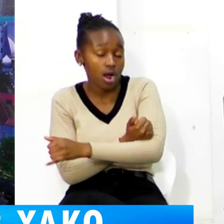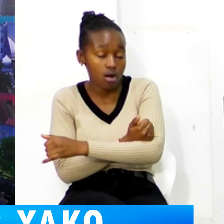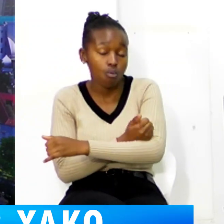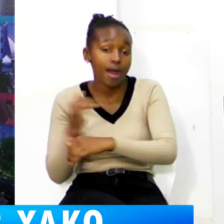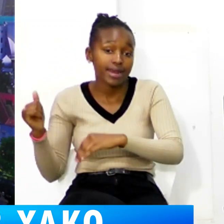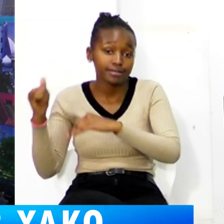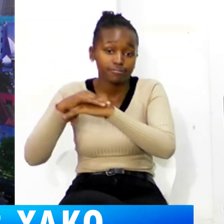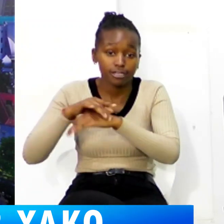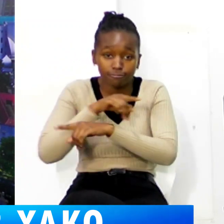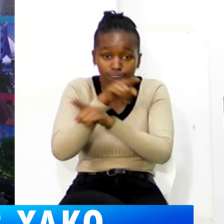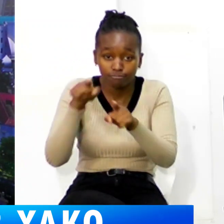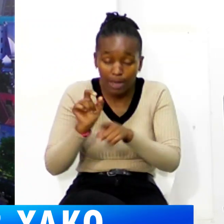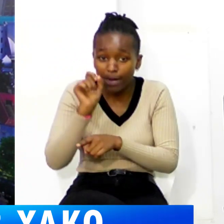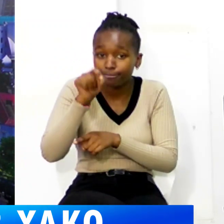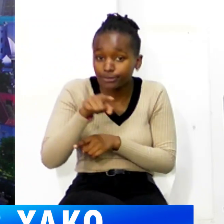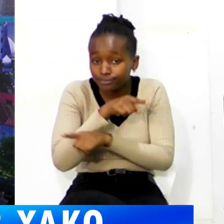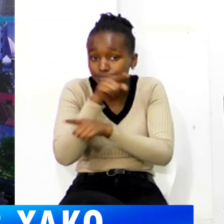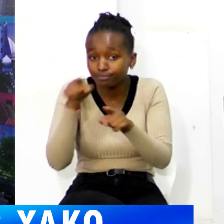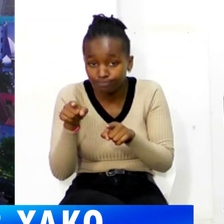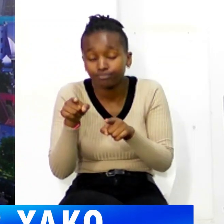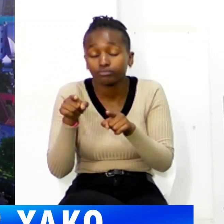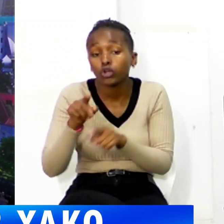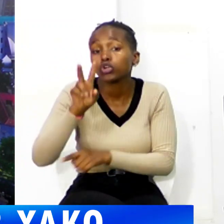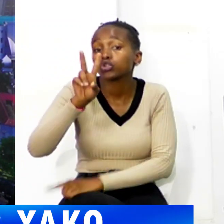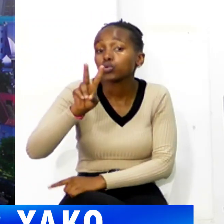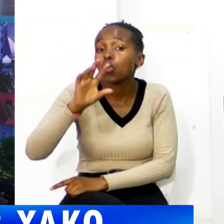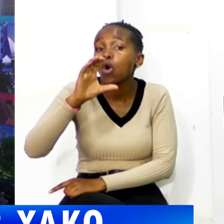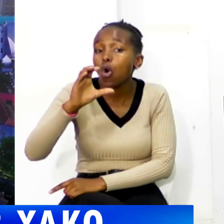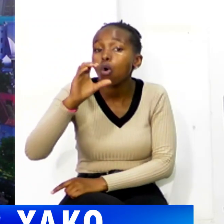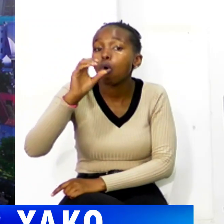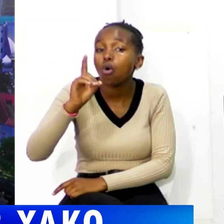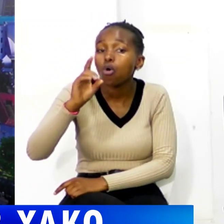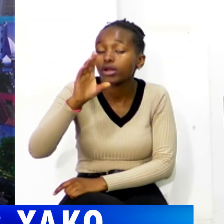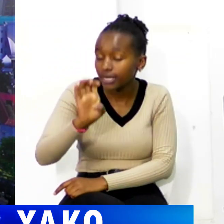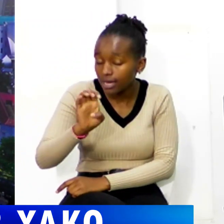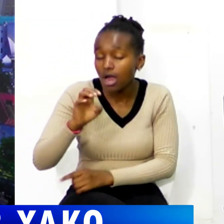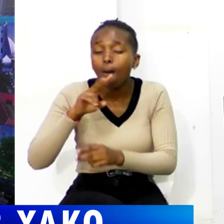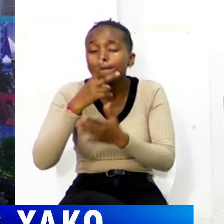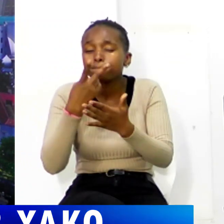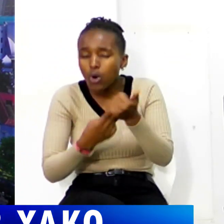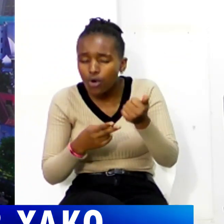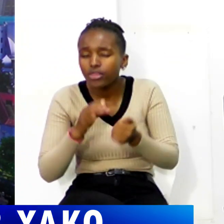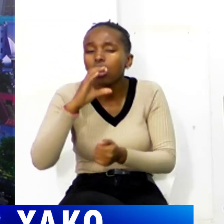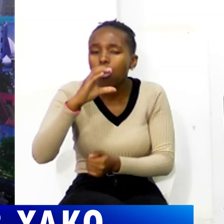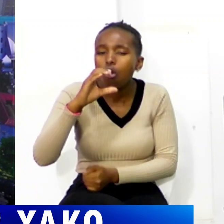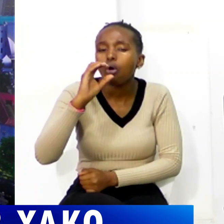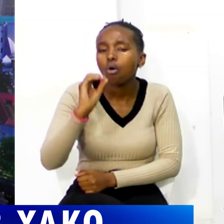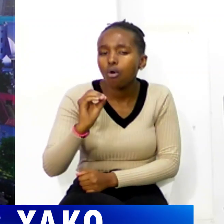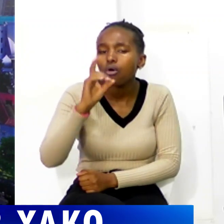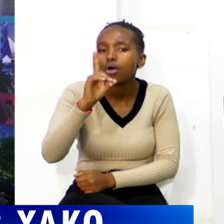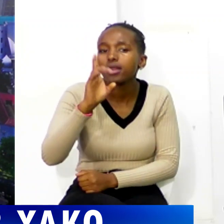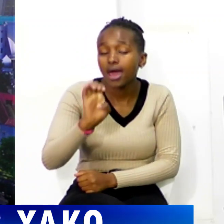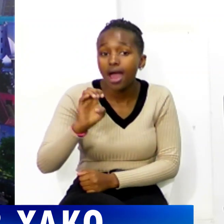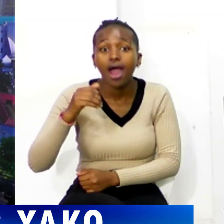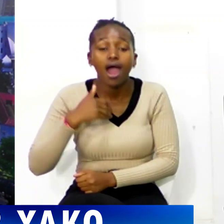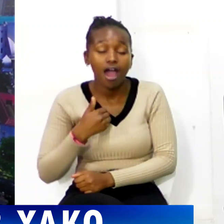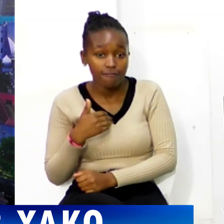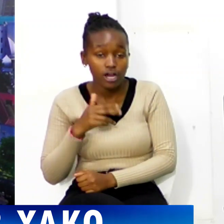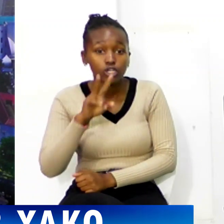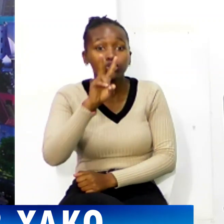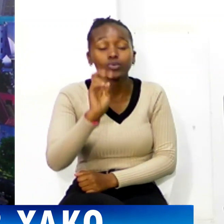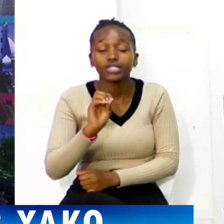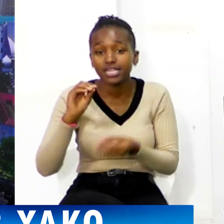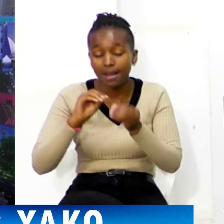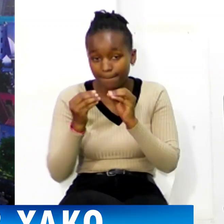codes, each with 20 digits. And they have been sending to the number that